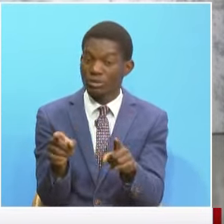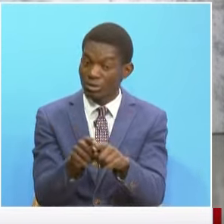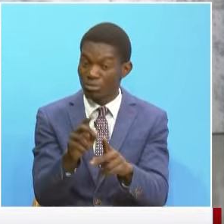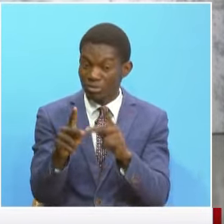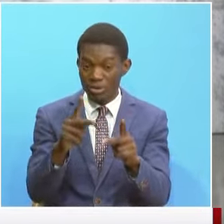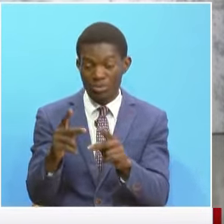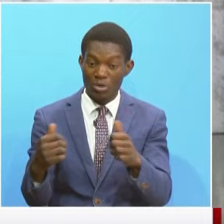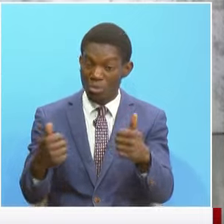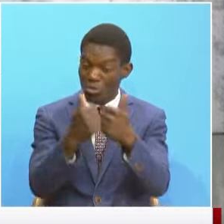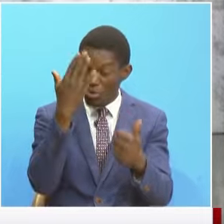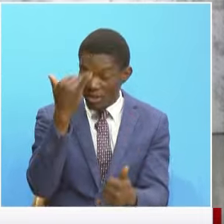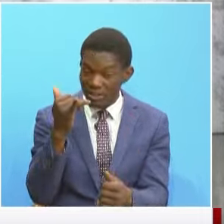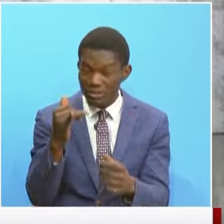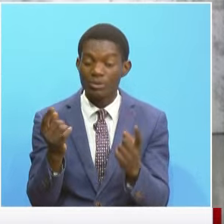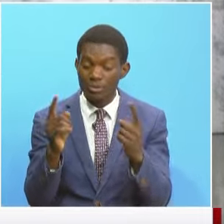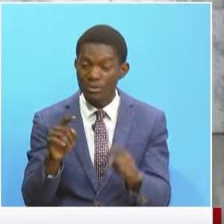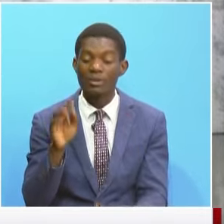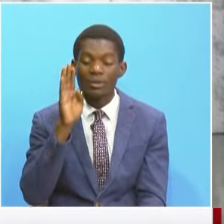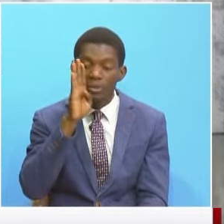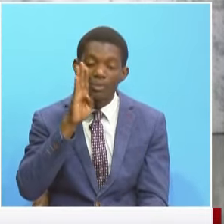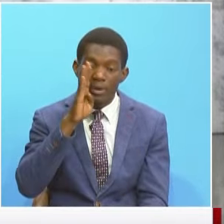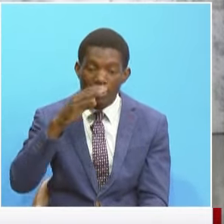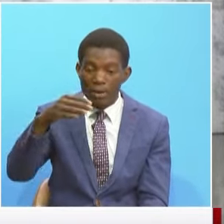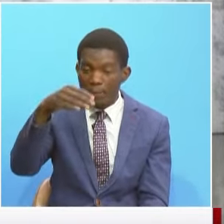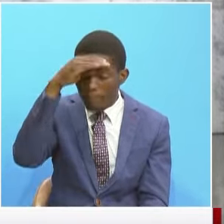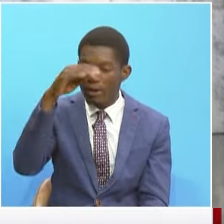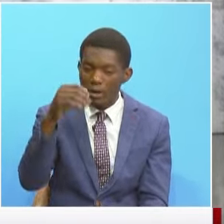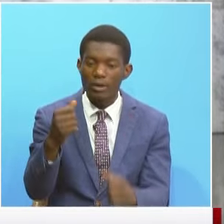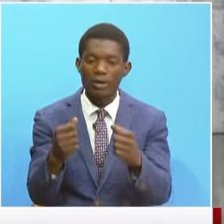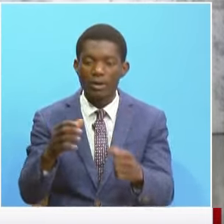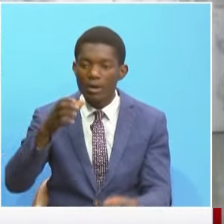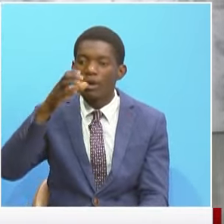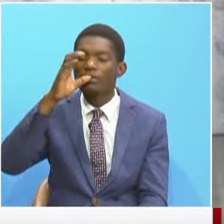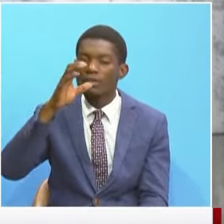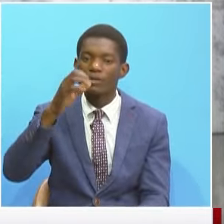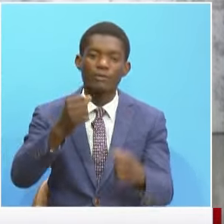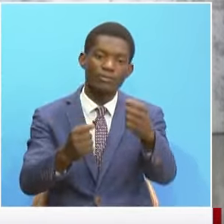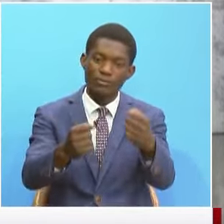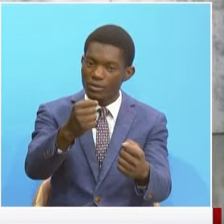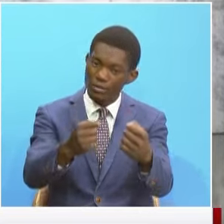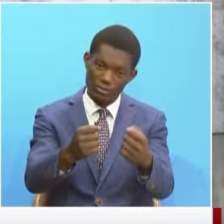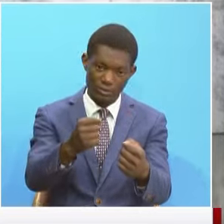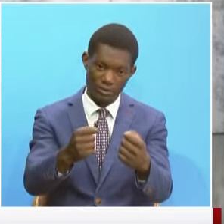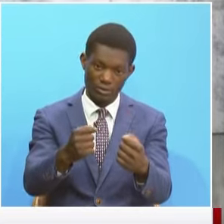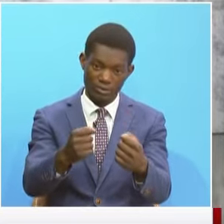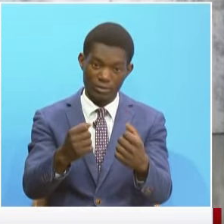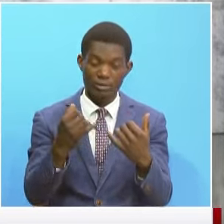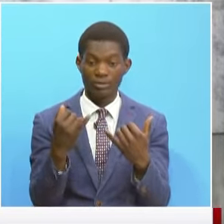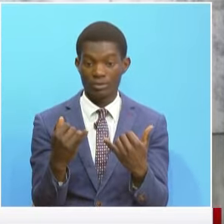alcohol. So as you can see, failure to wear seat belts ranks amongst those top four.